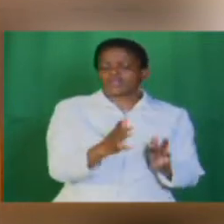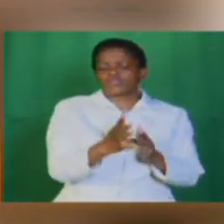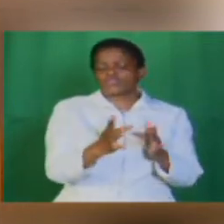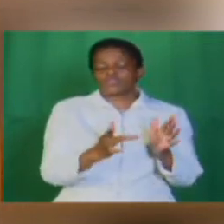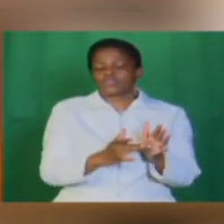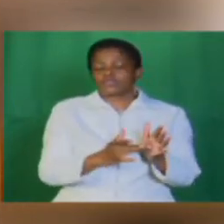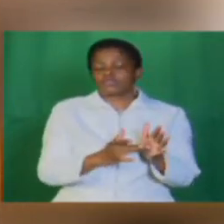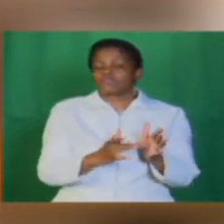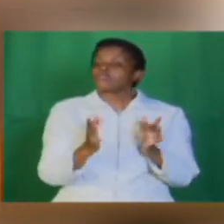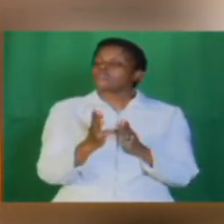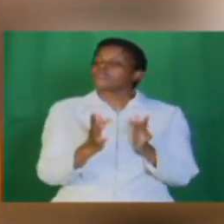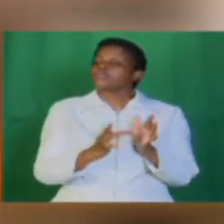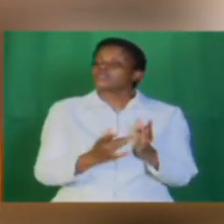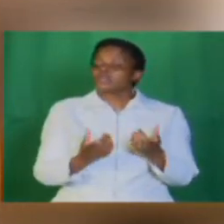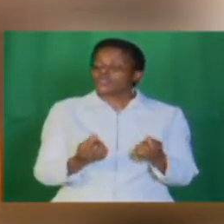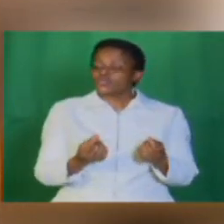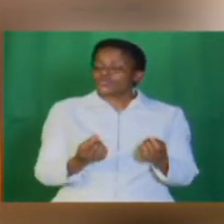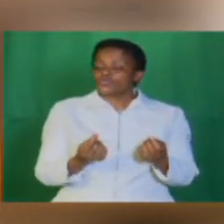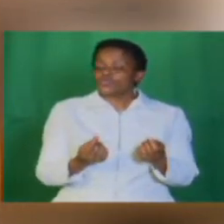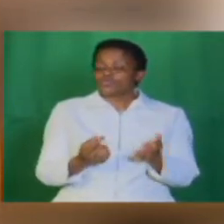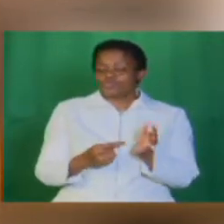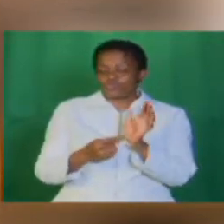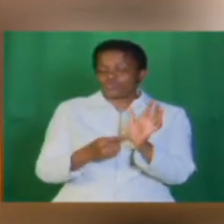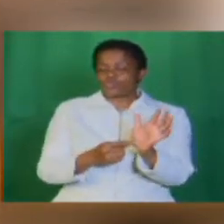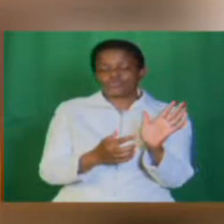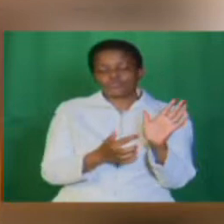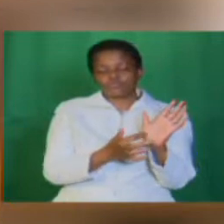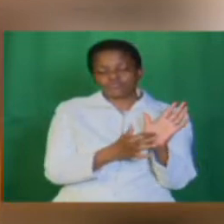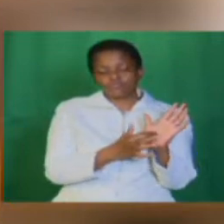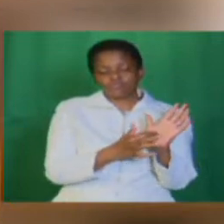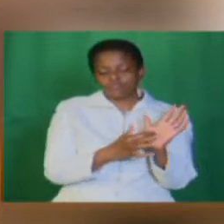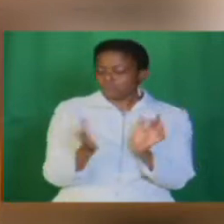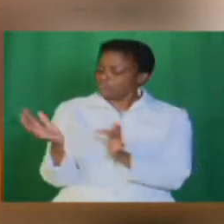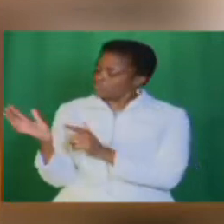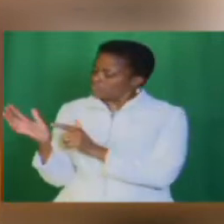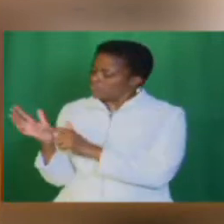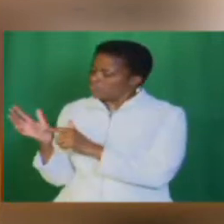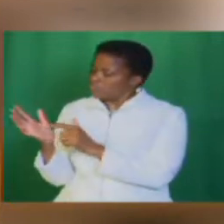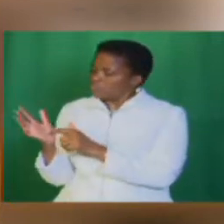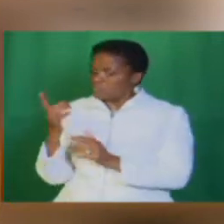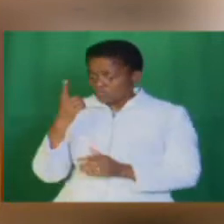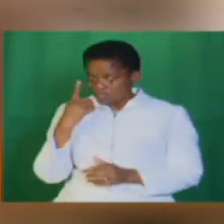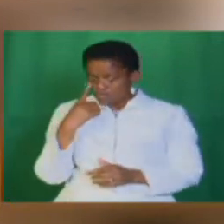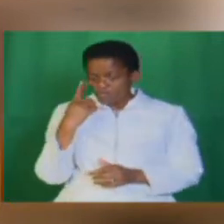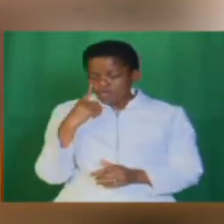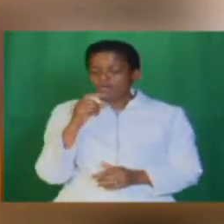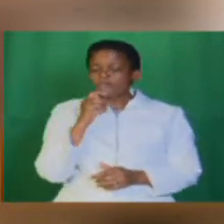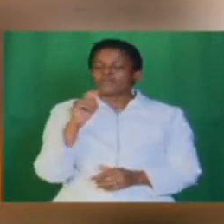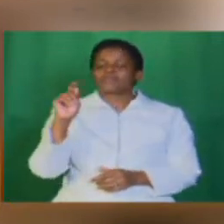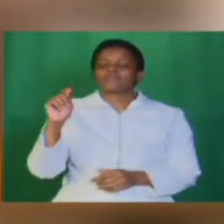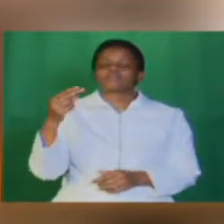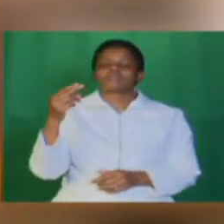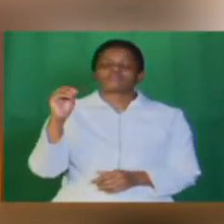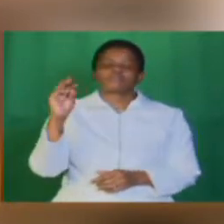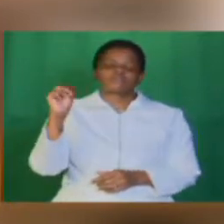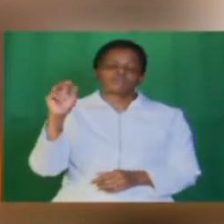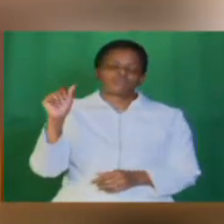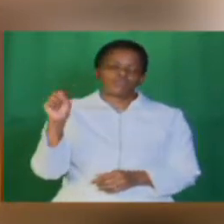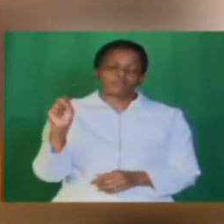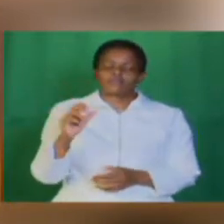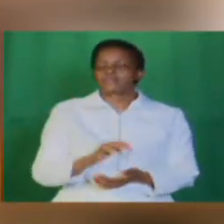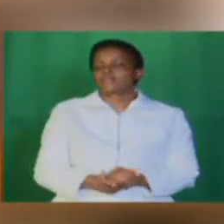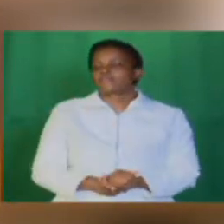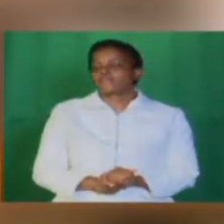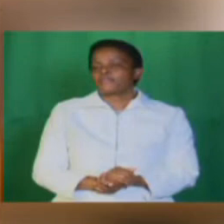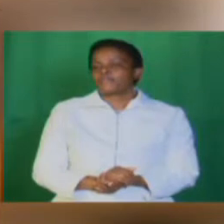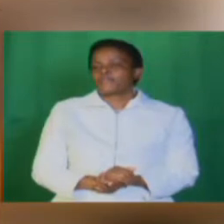hands where he was nailed. Also, we've seen Jesus appearing to his disciples at